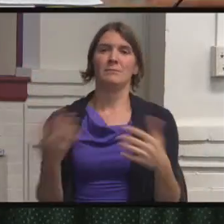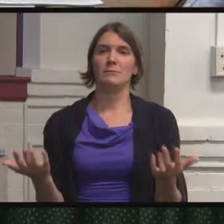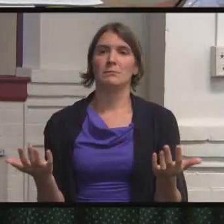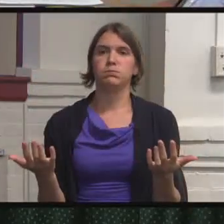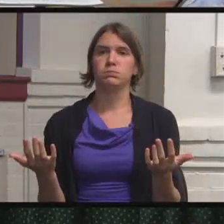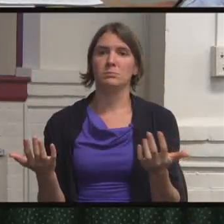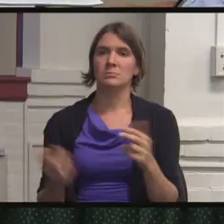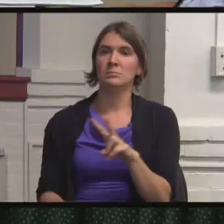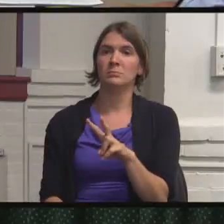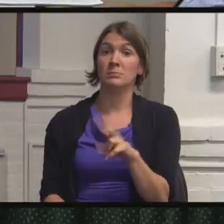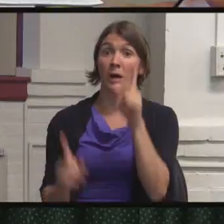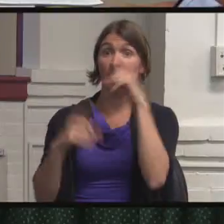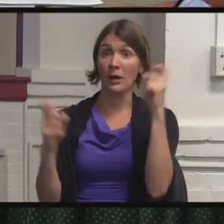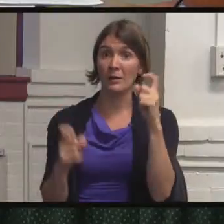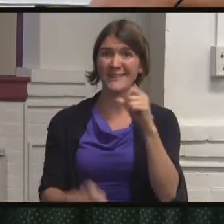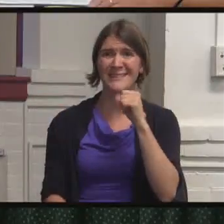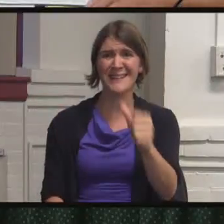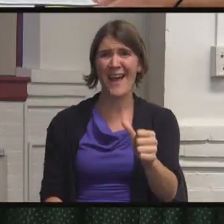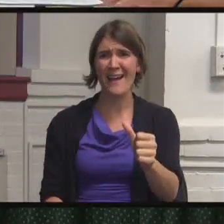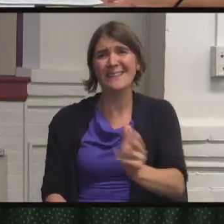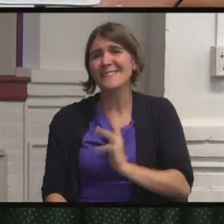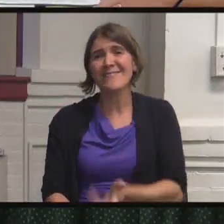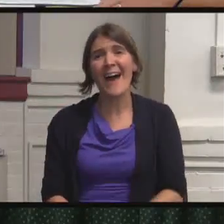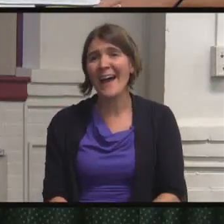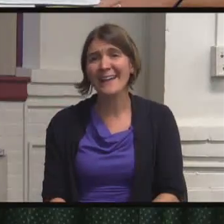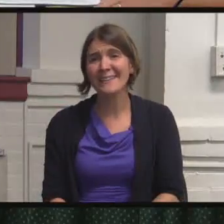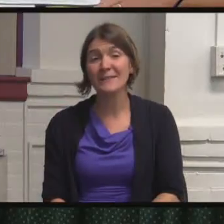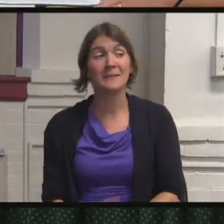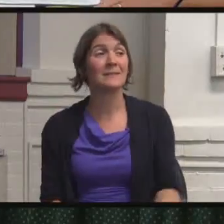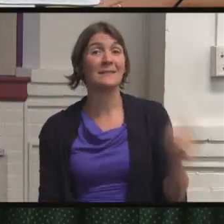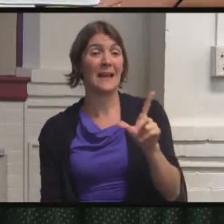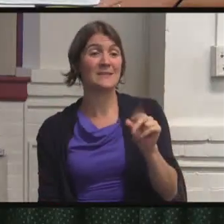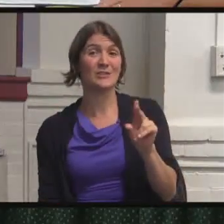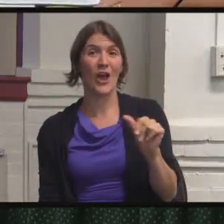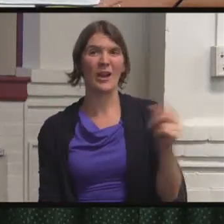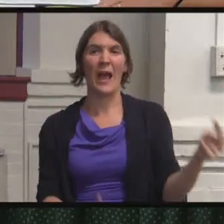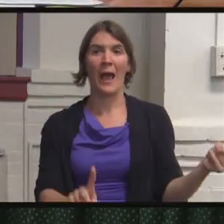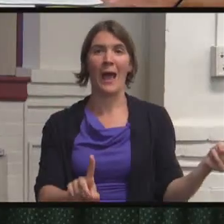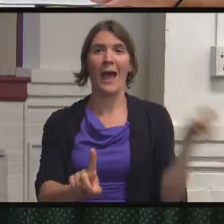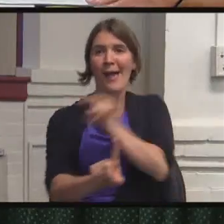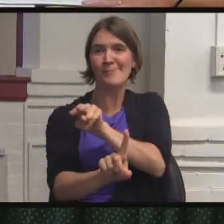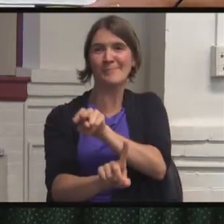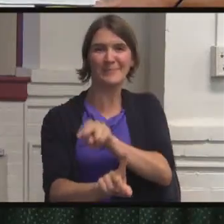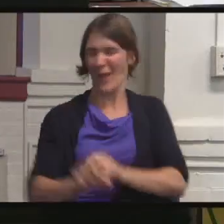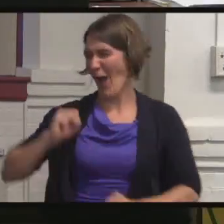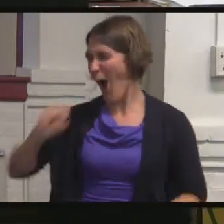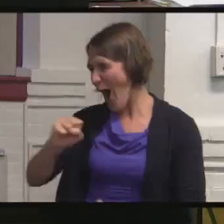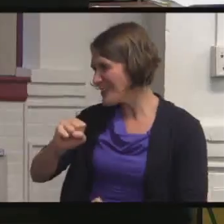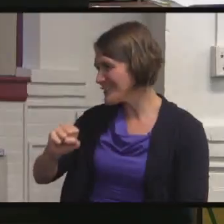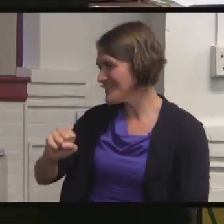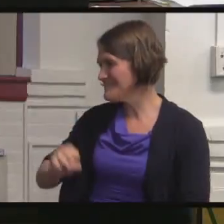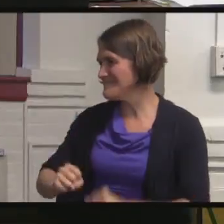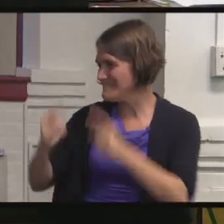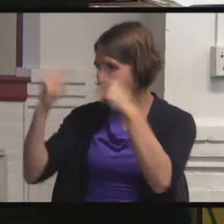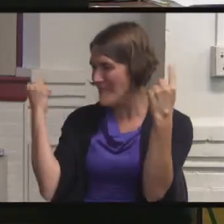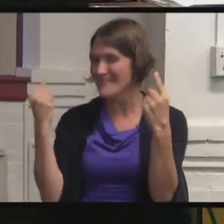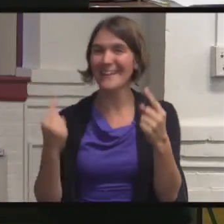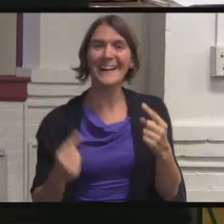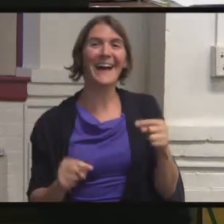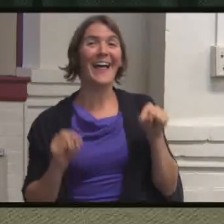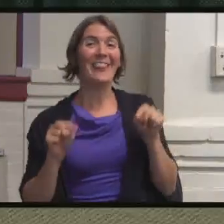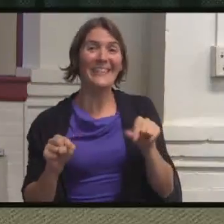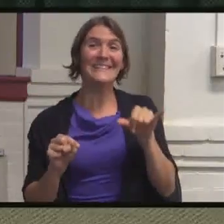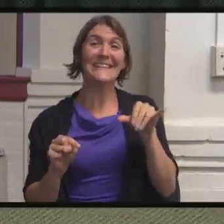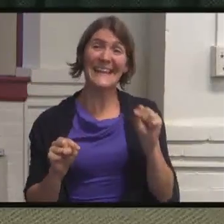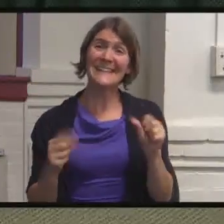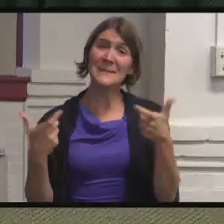I just don't see it as a huge problem. So I come at it from a different place. That away, Donna. I don't think it's a mountain